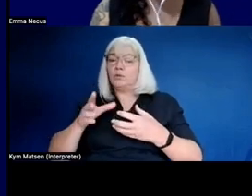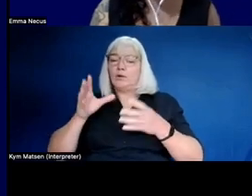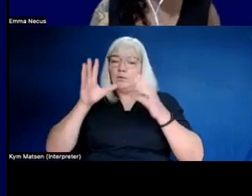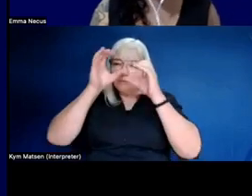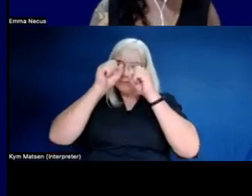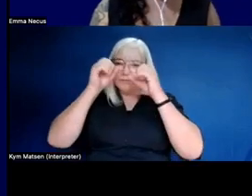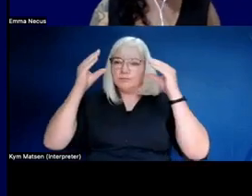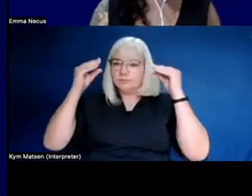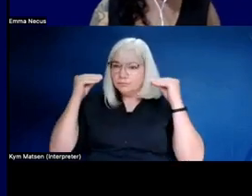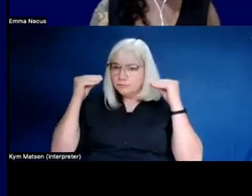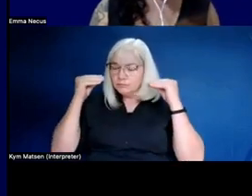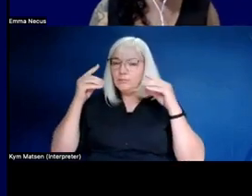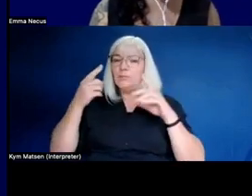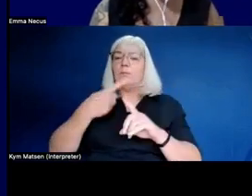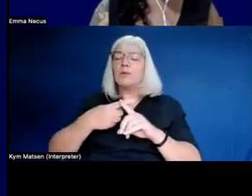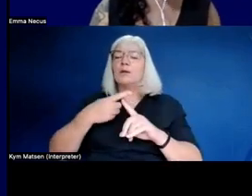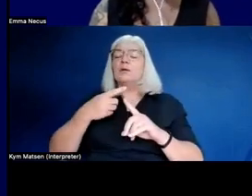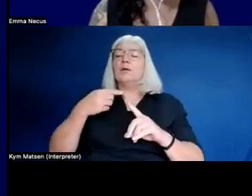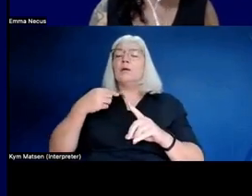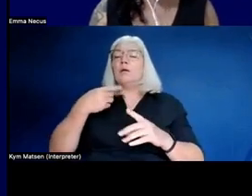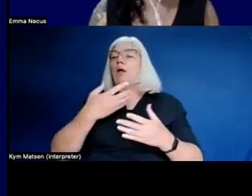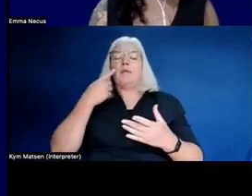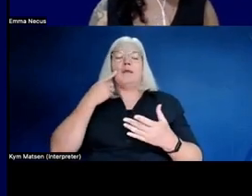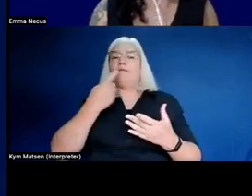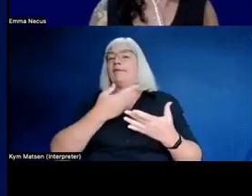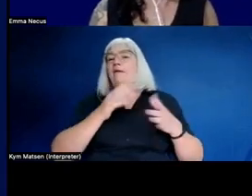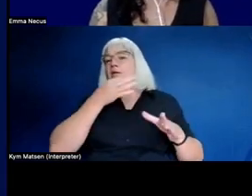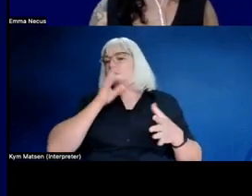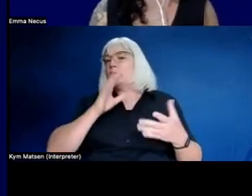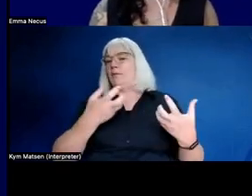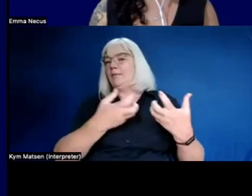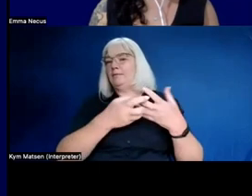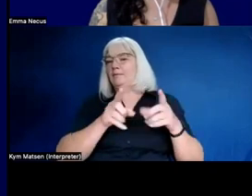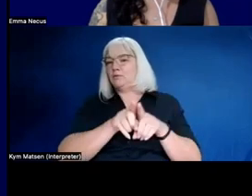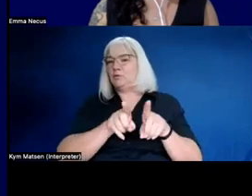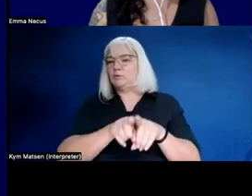go for any child who you're trying to create a mealtime routine with.